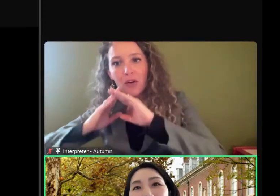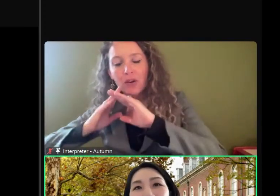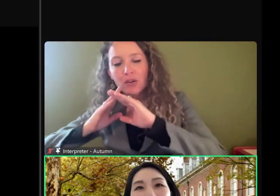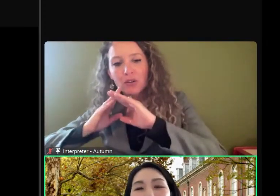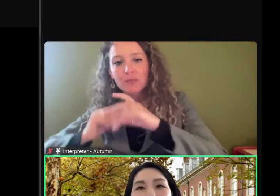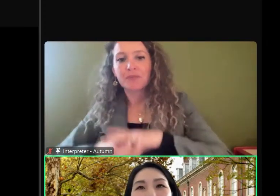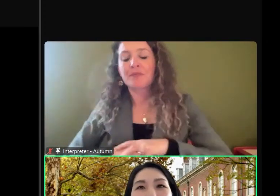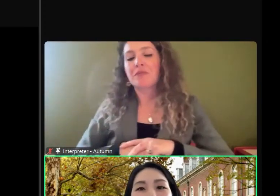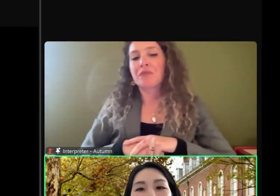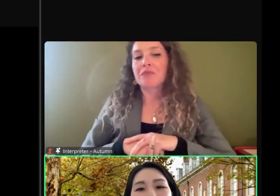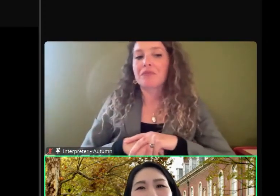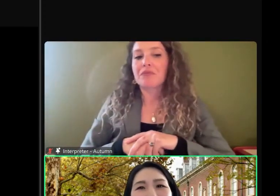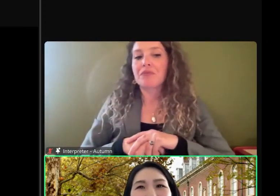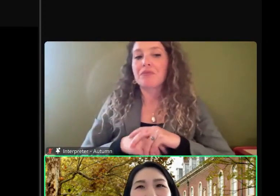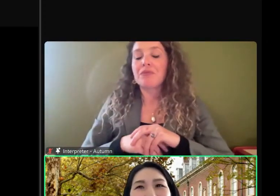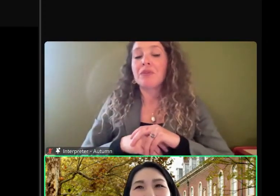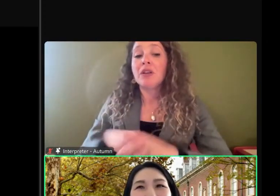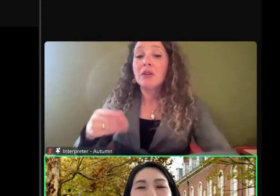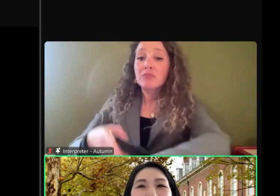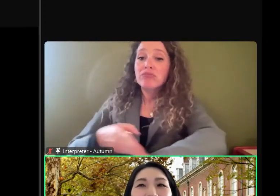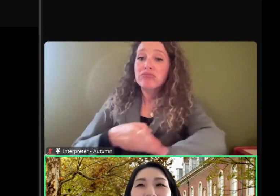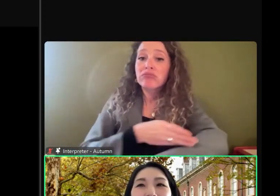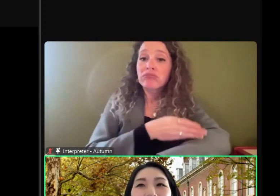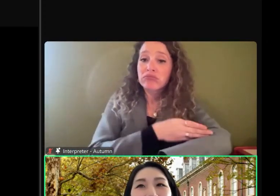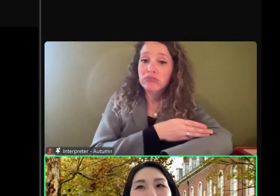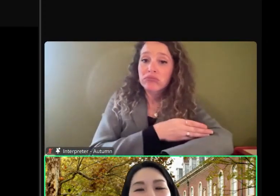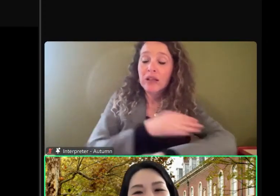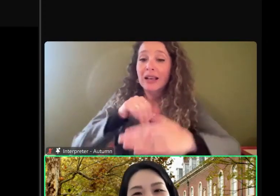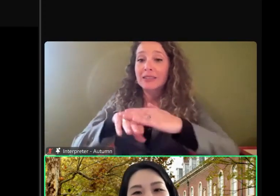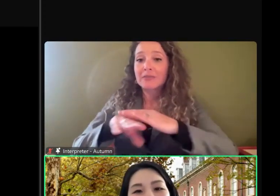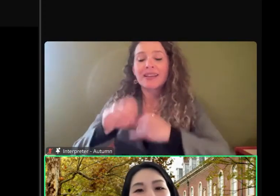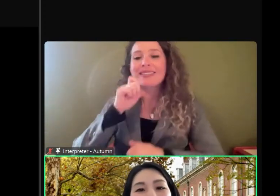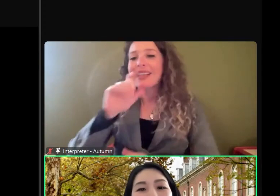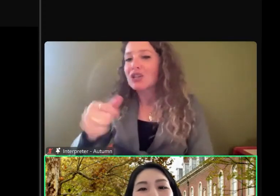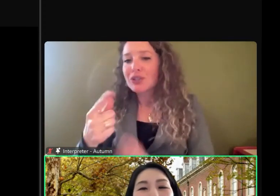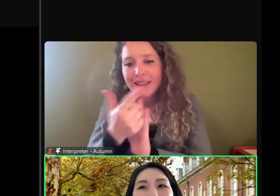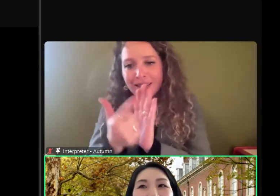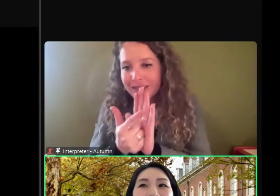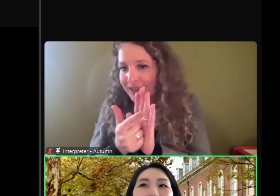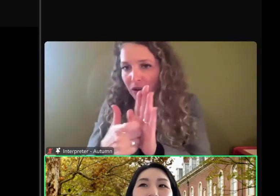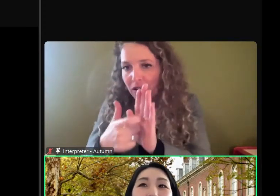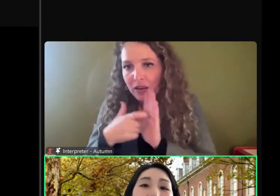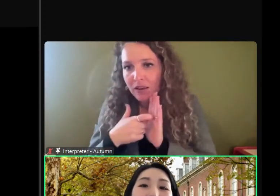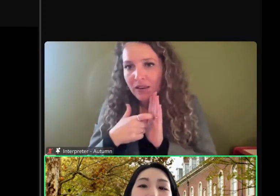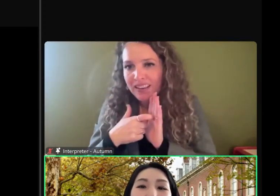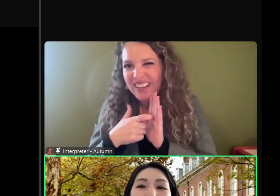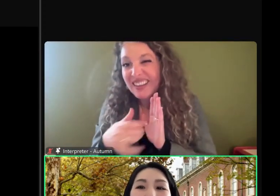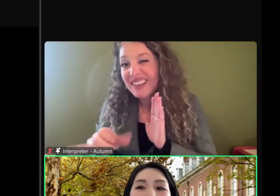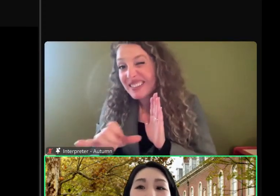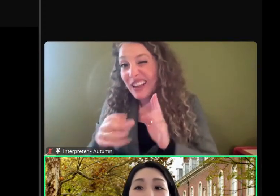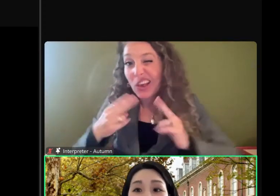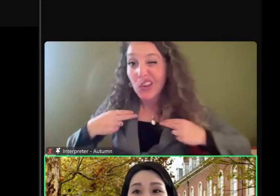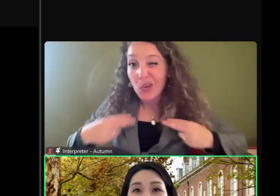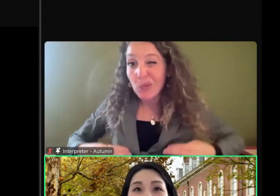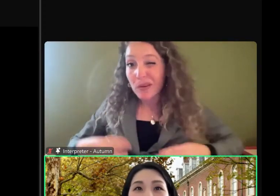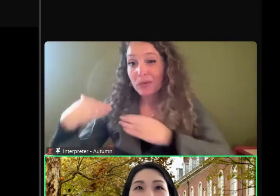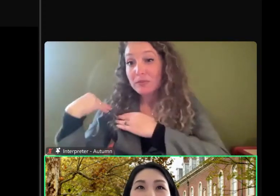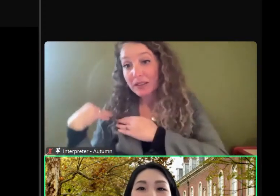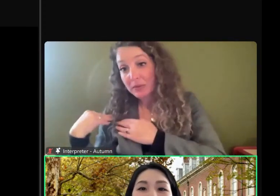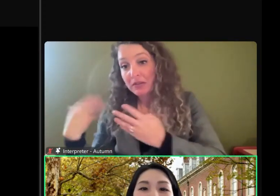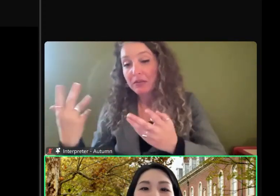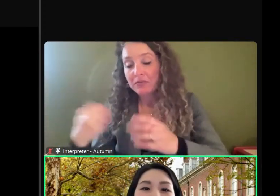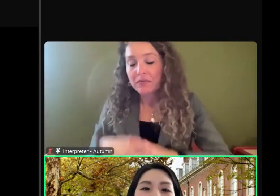improving accessibility is not just a legal obligation, it's a kind of human